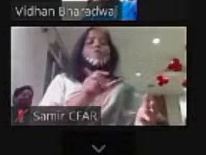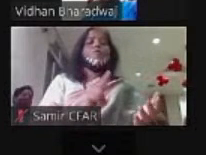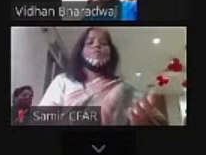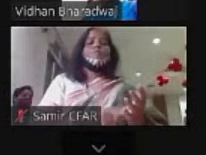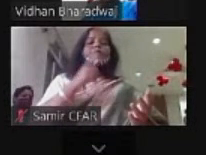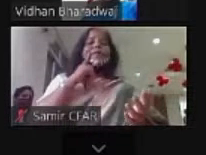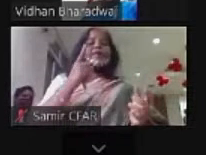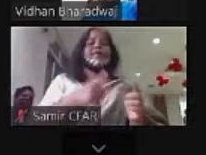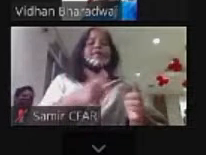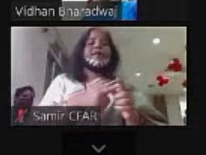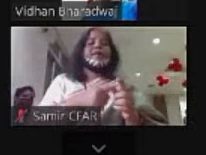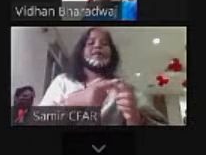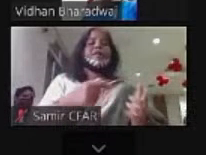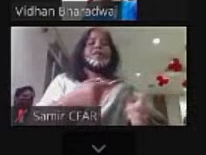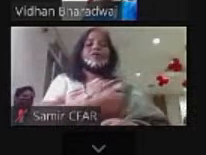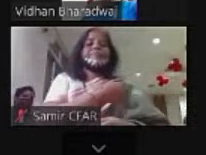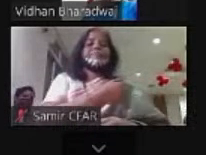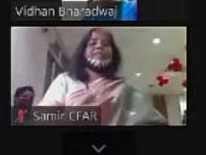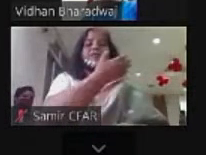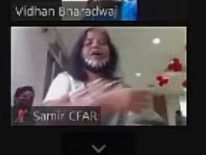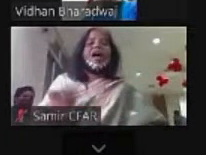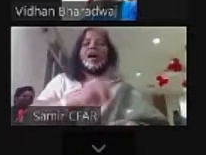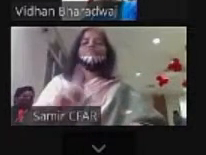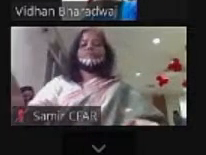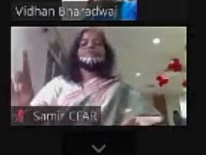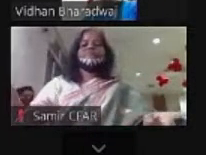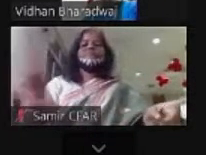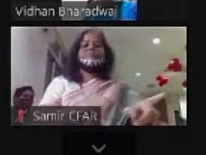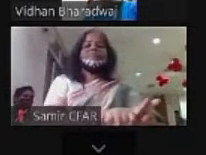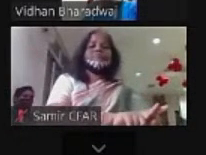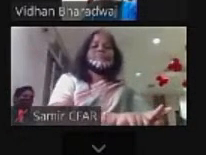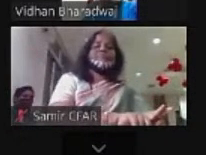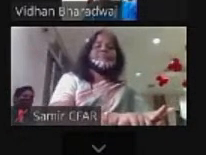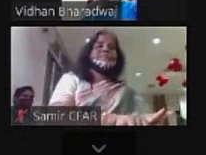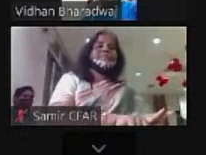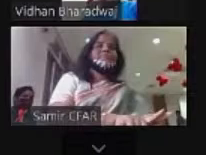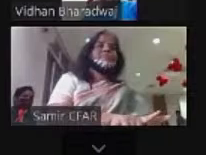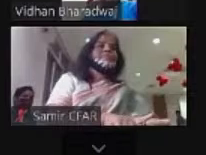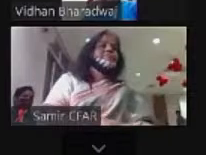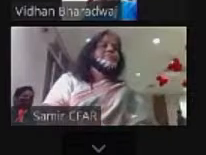not available, and this is absolutely essential to